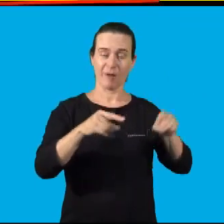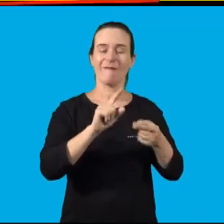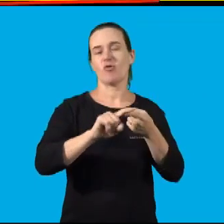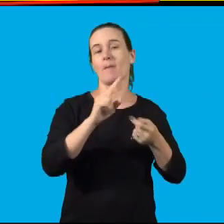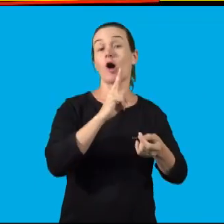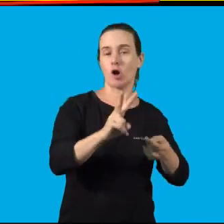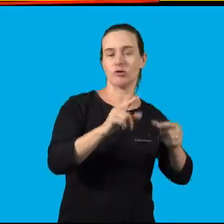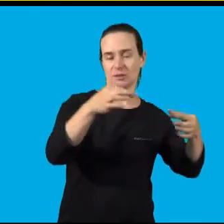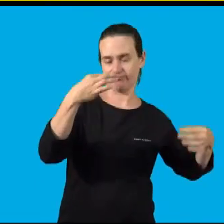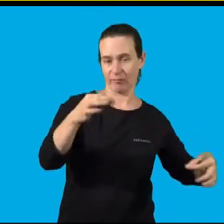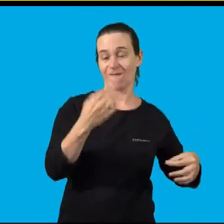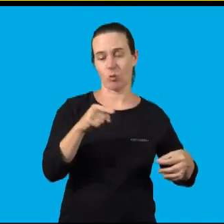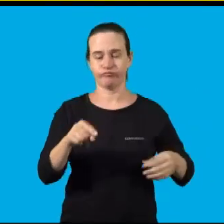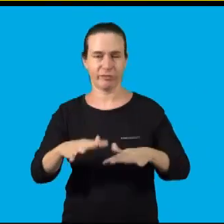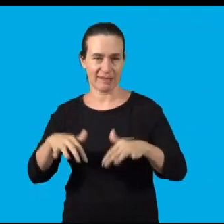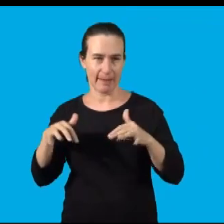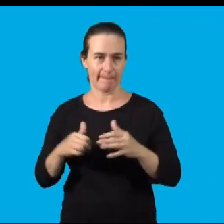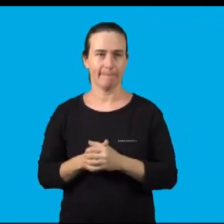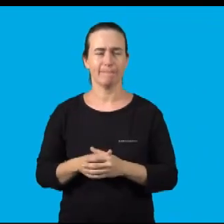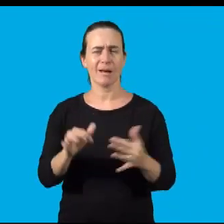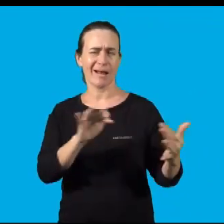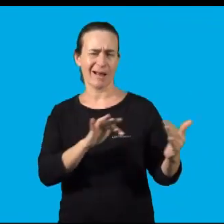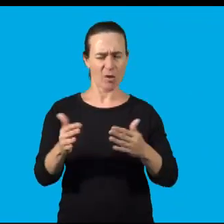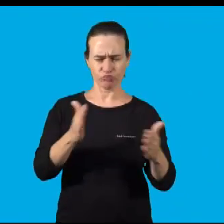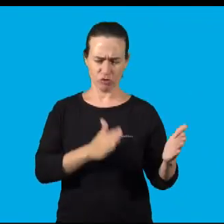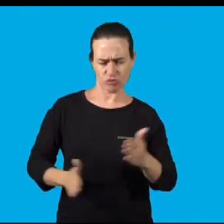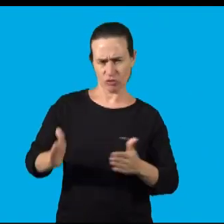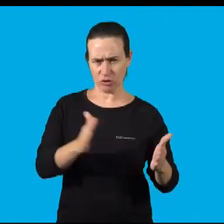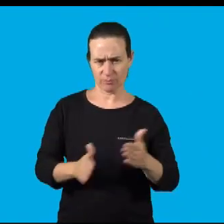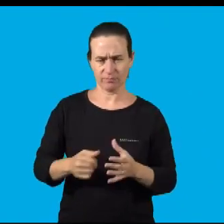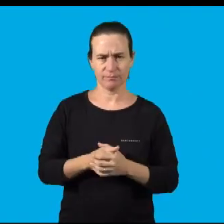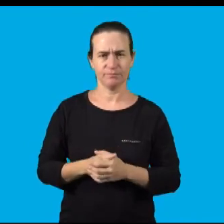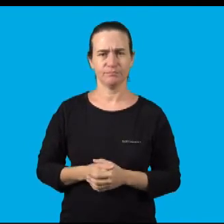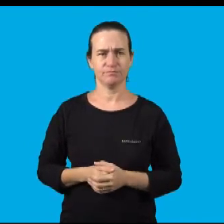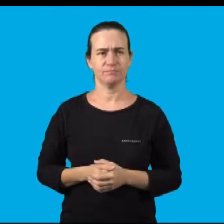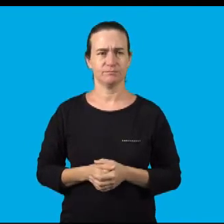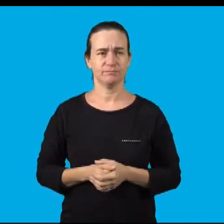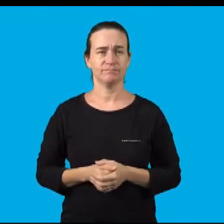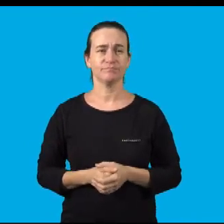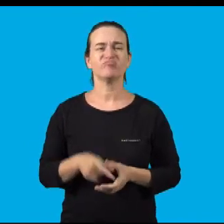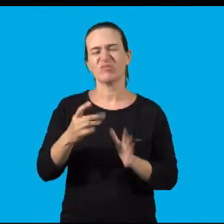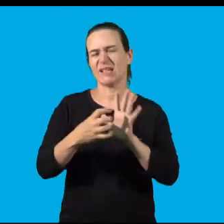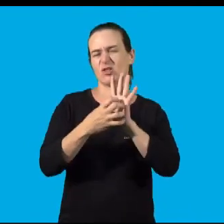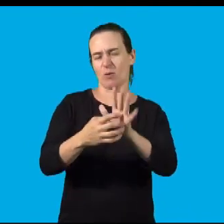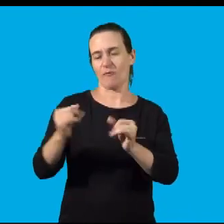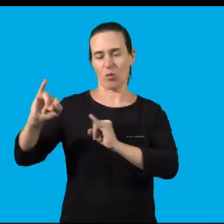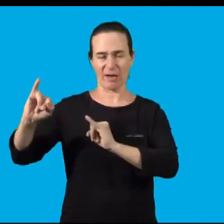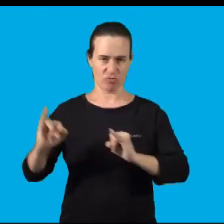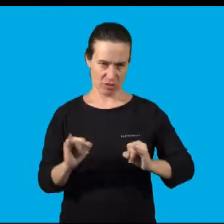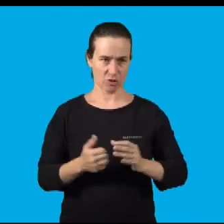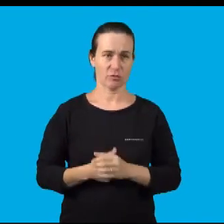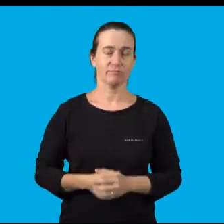memoranda. And now let's look at how to structure it. So this is an example of an introductory